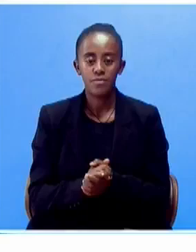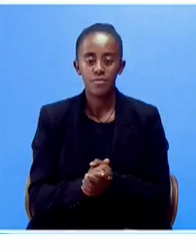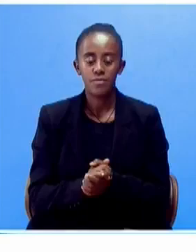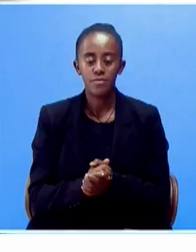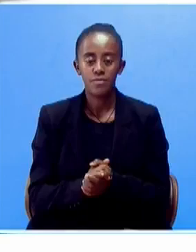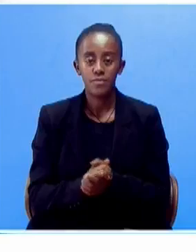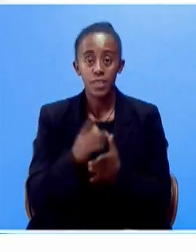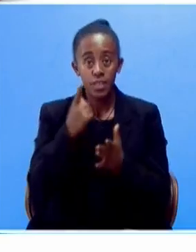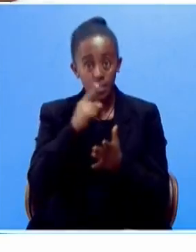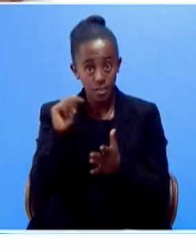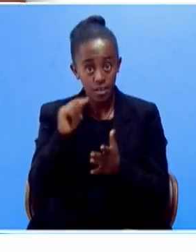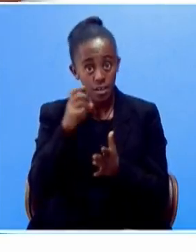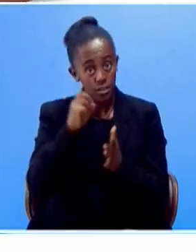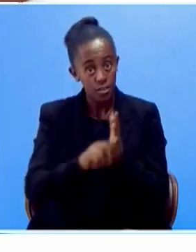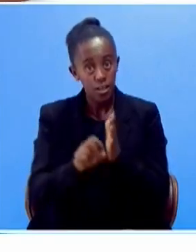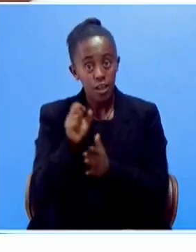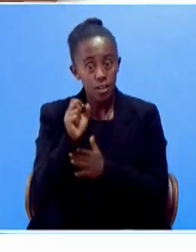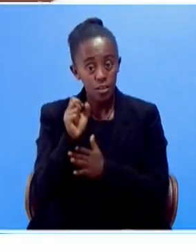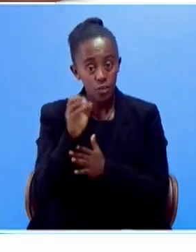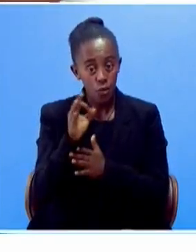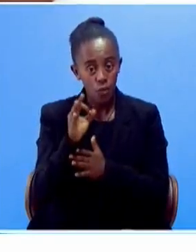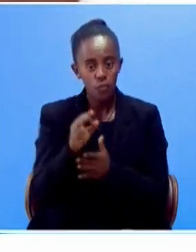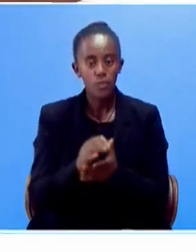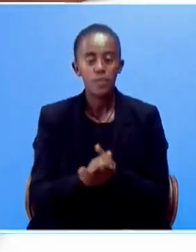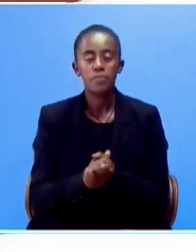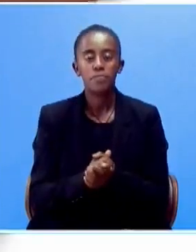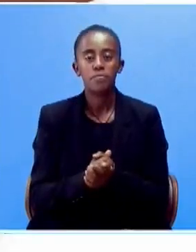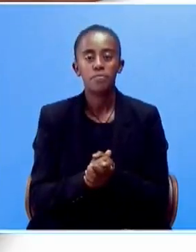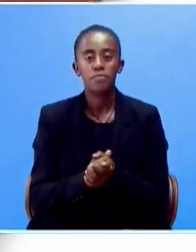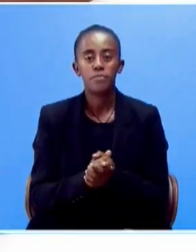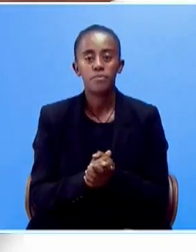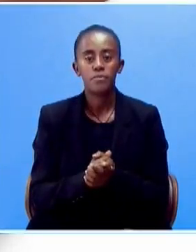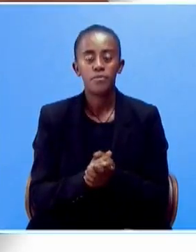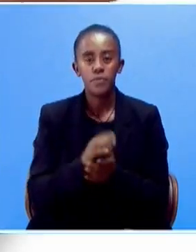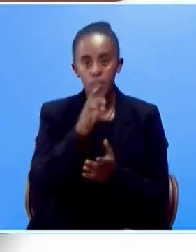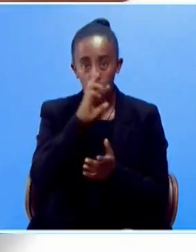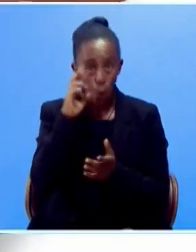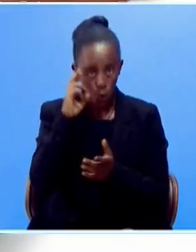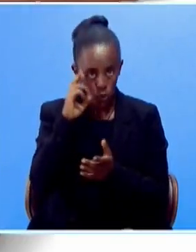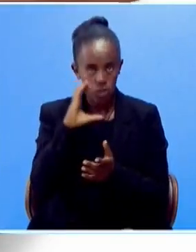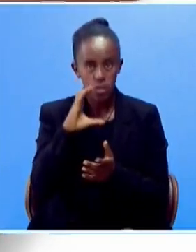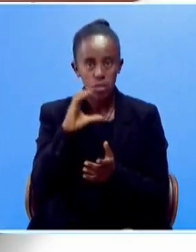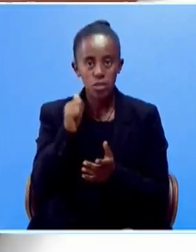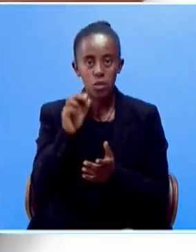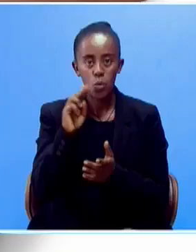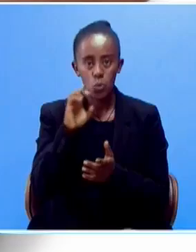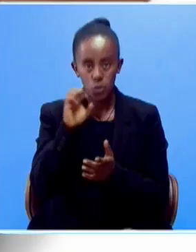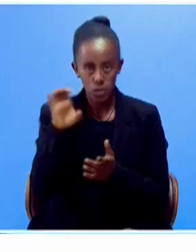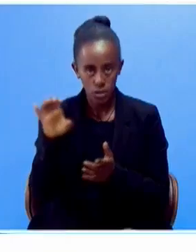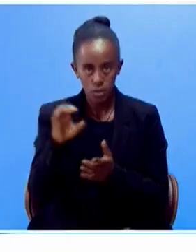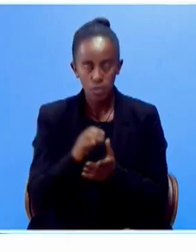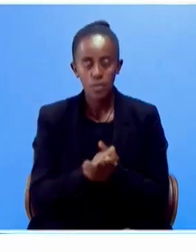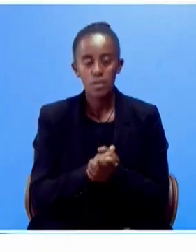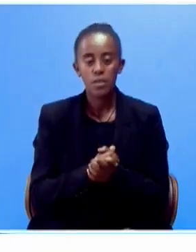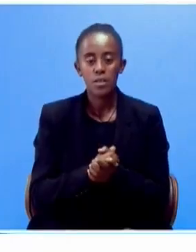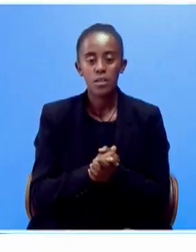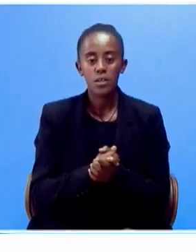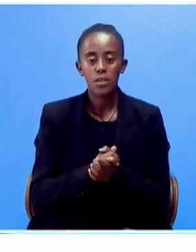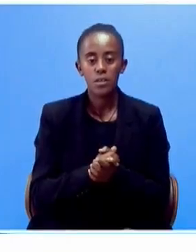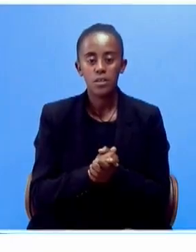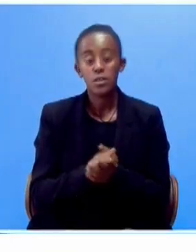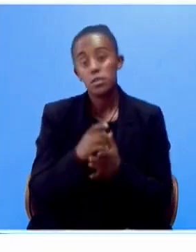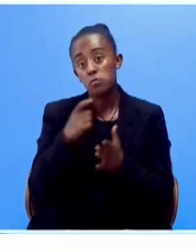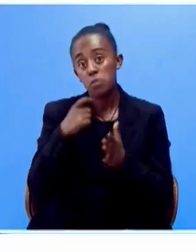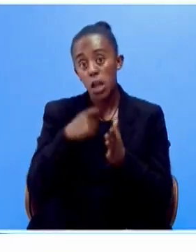The result of a cause. The result of a